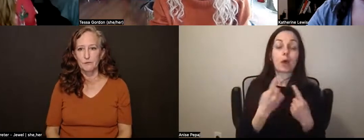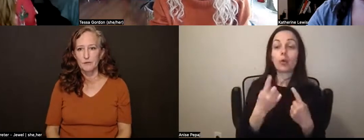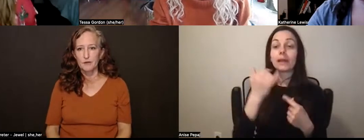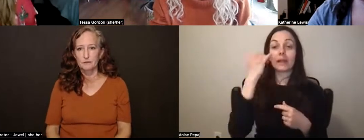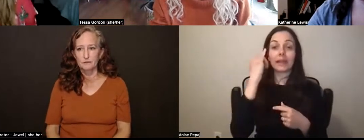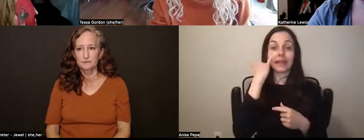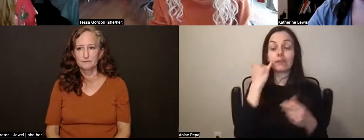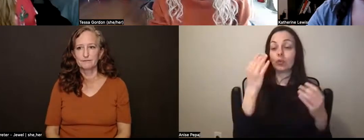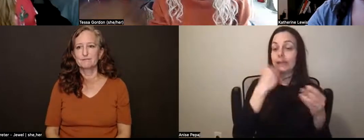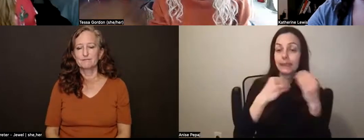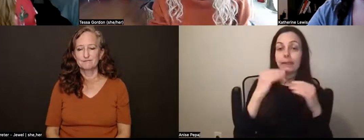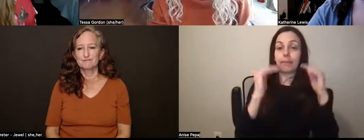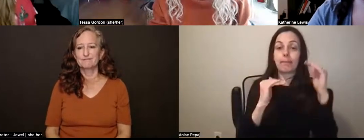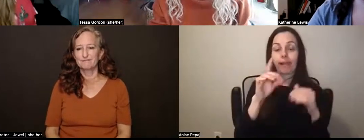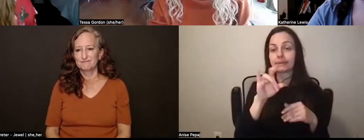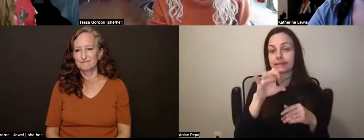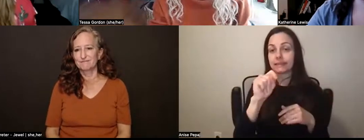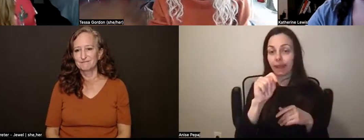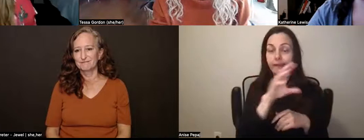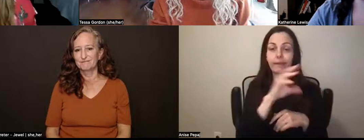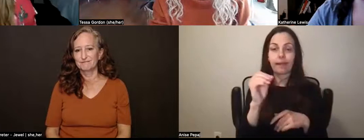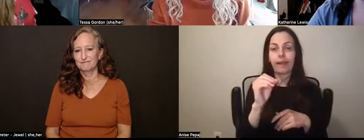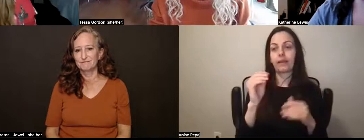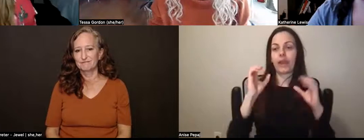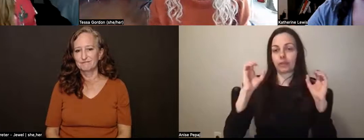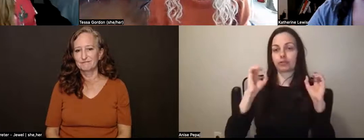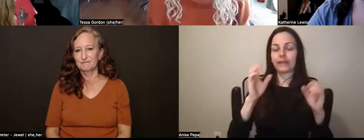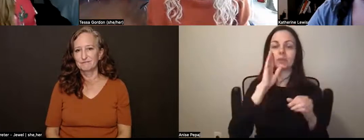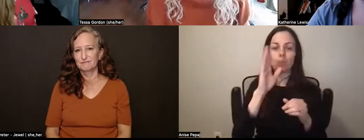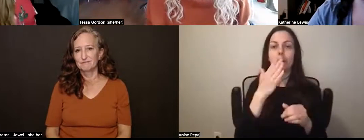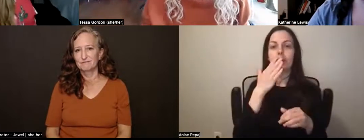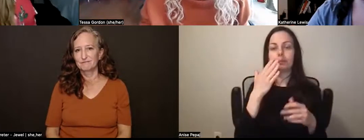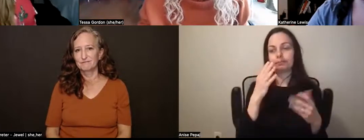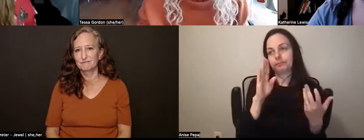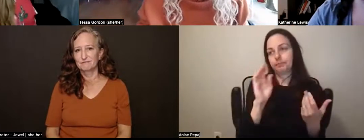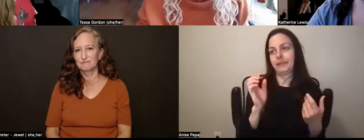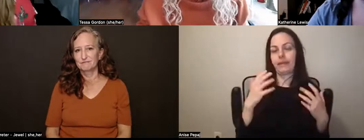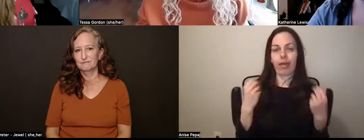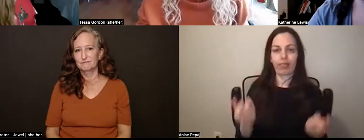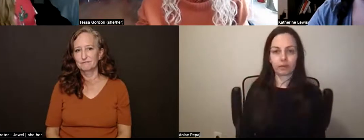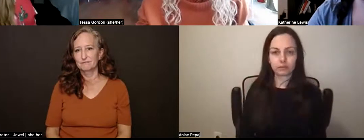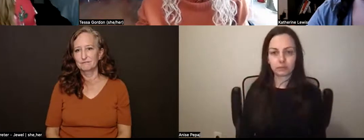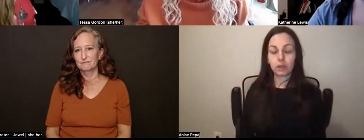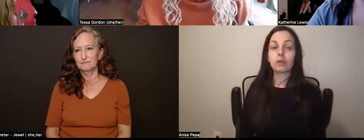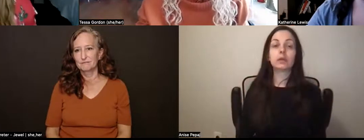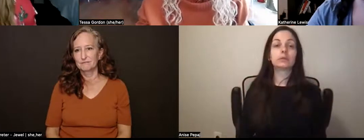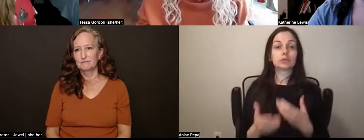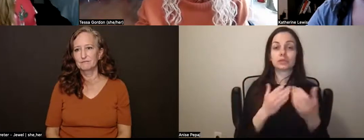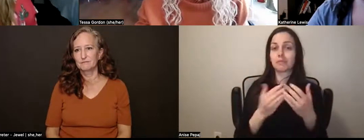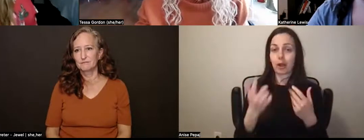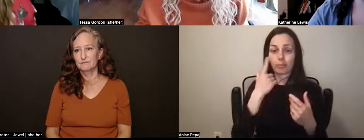you exercise. And that's what we're taught and continue to think, even though things go wrong with us every